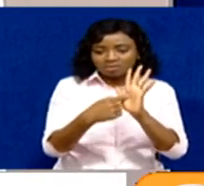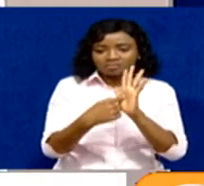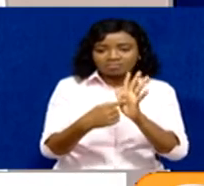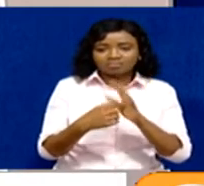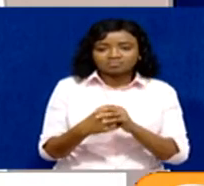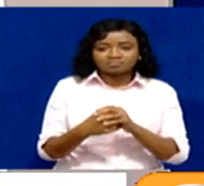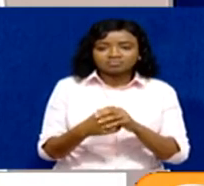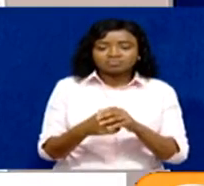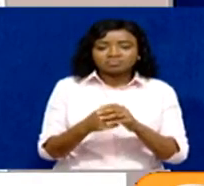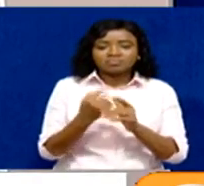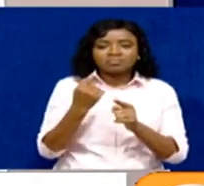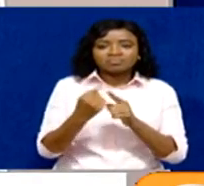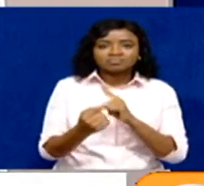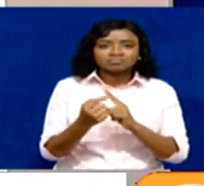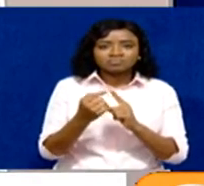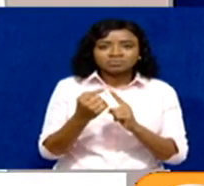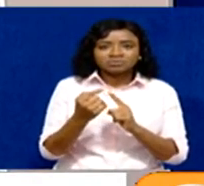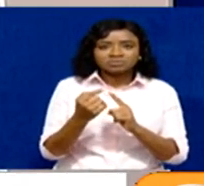in